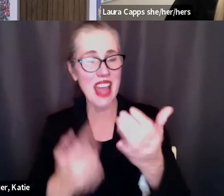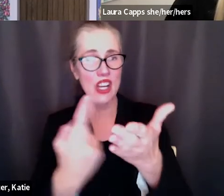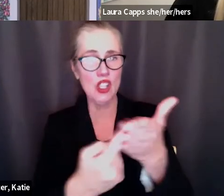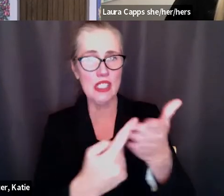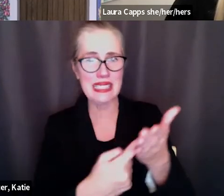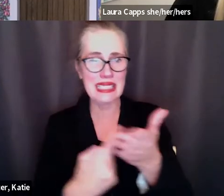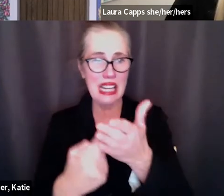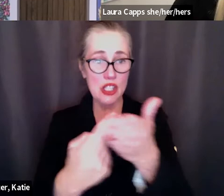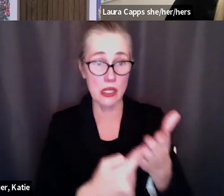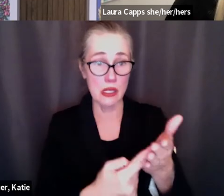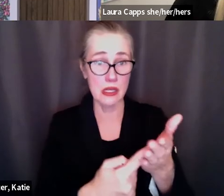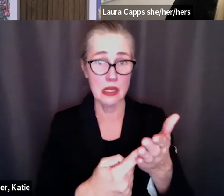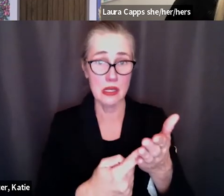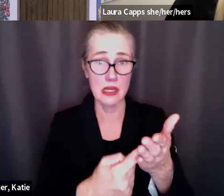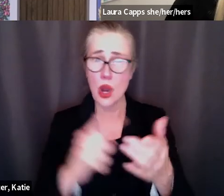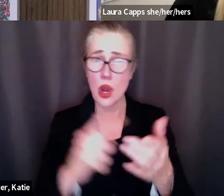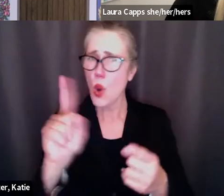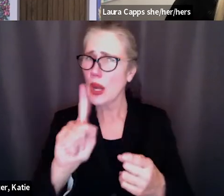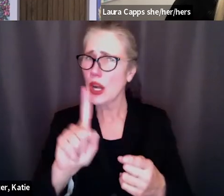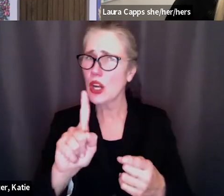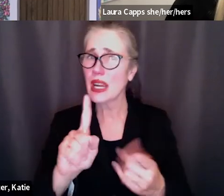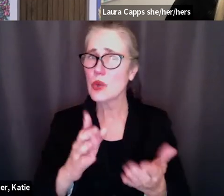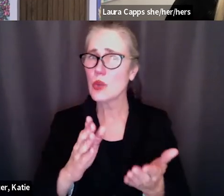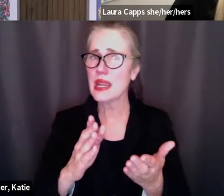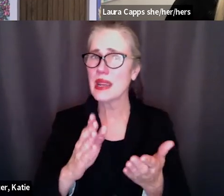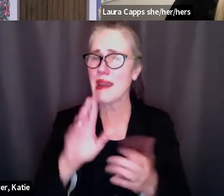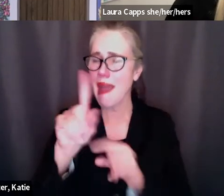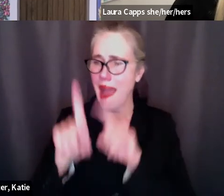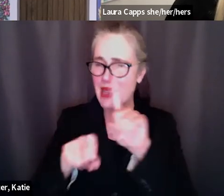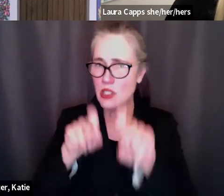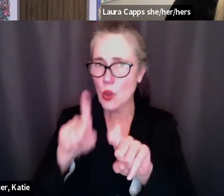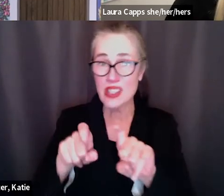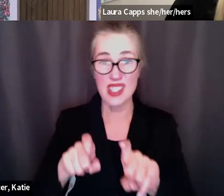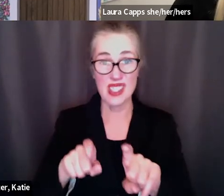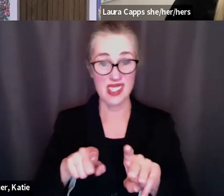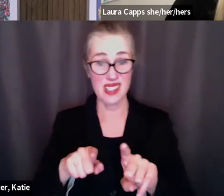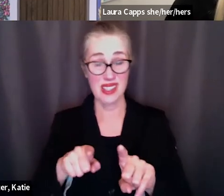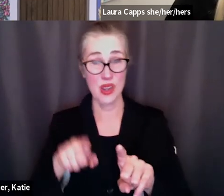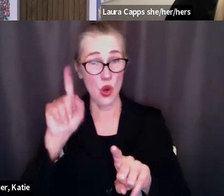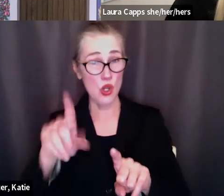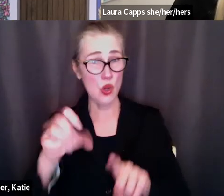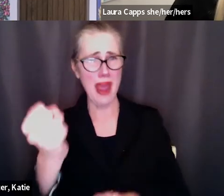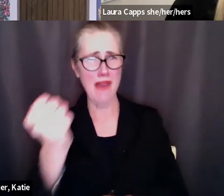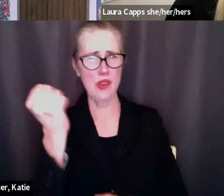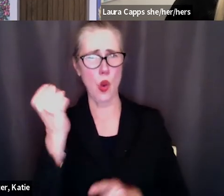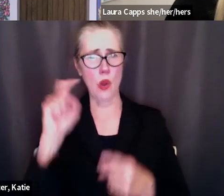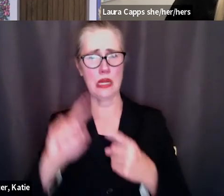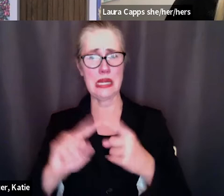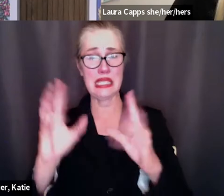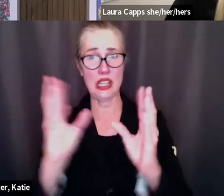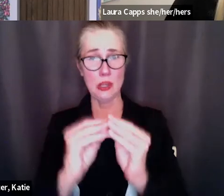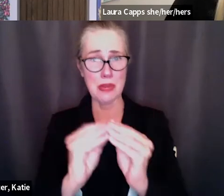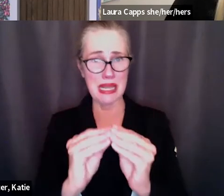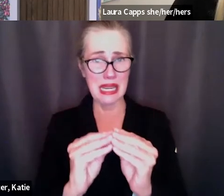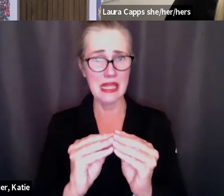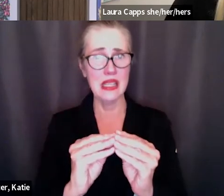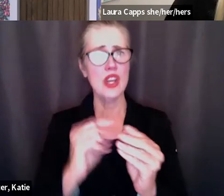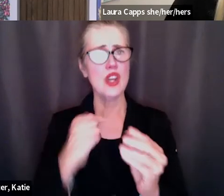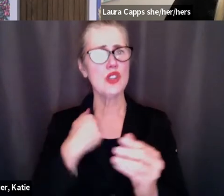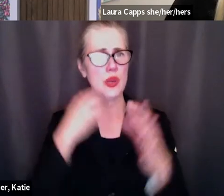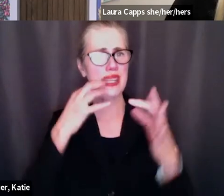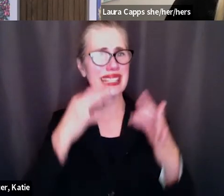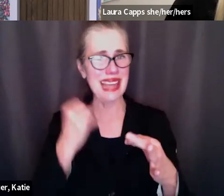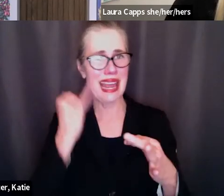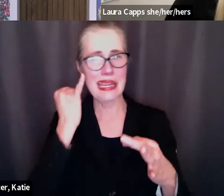be at the meeting questions that could further determine we want you know six five or or